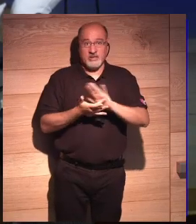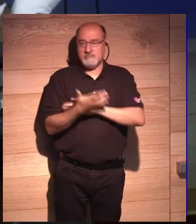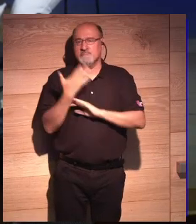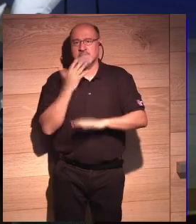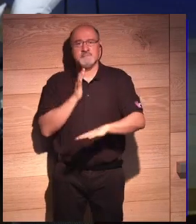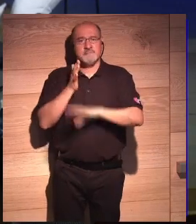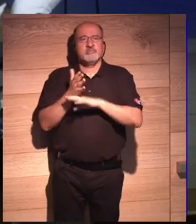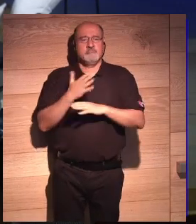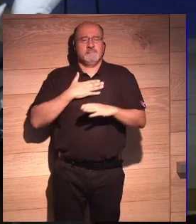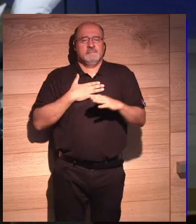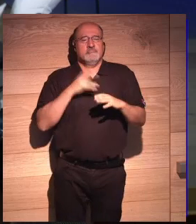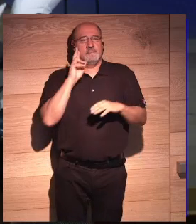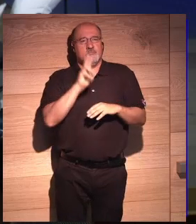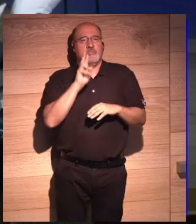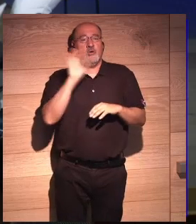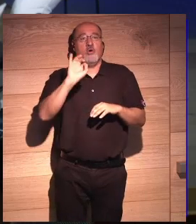sold out,